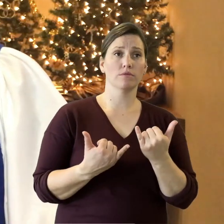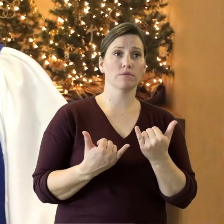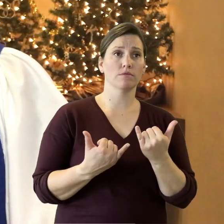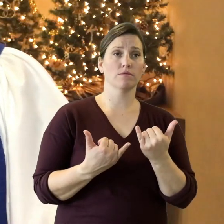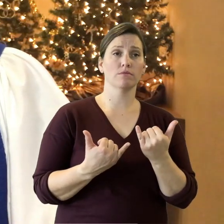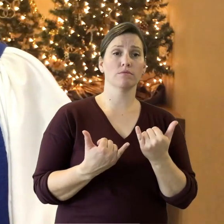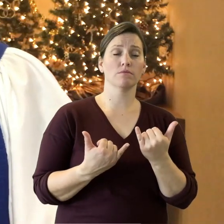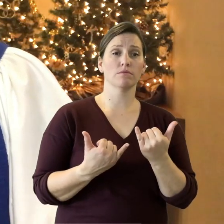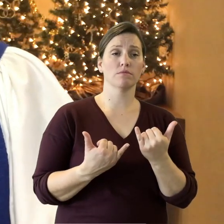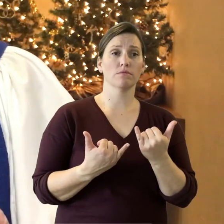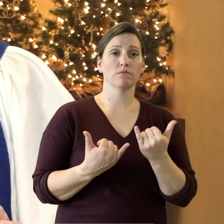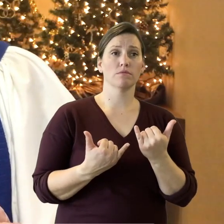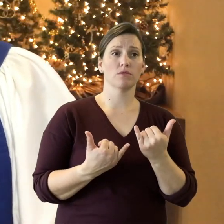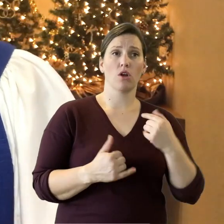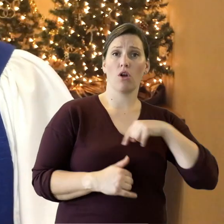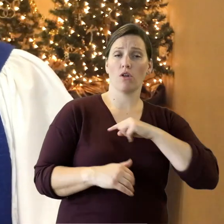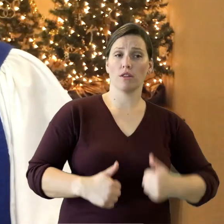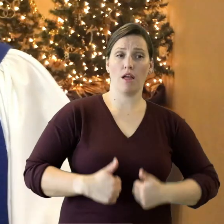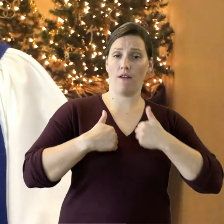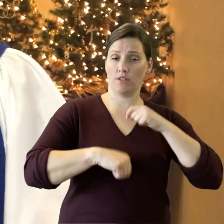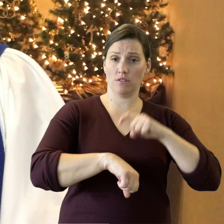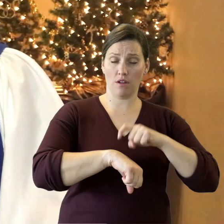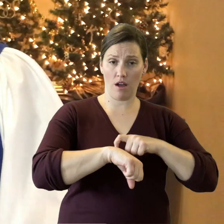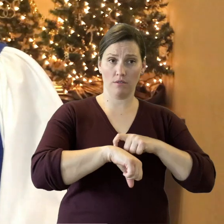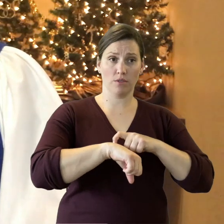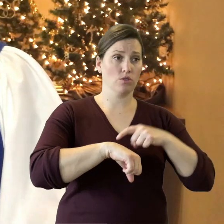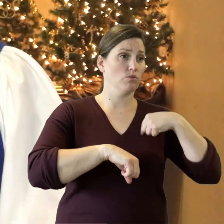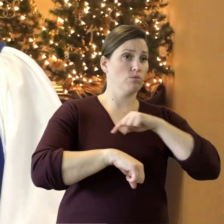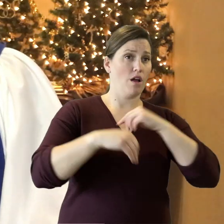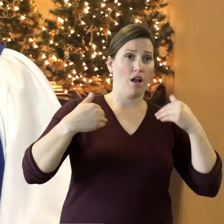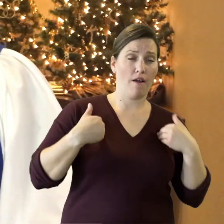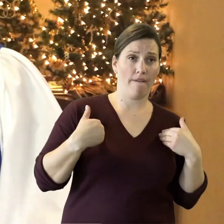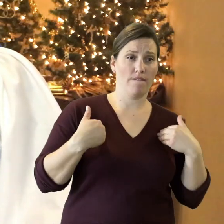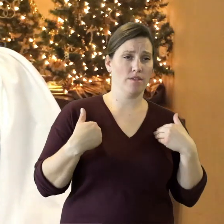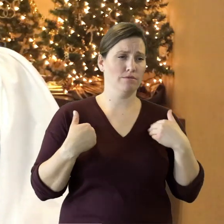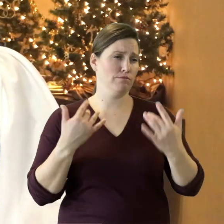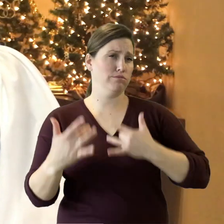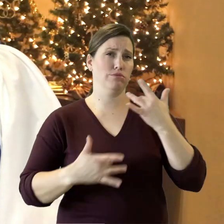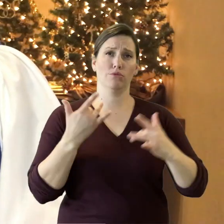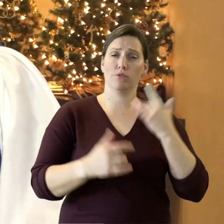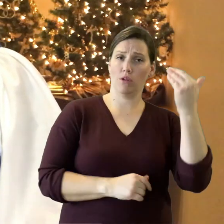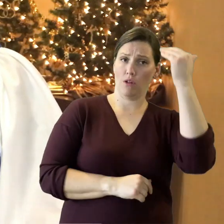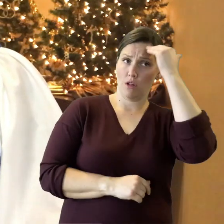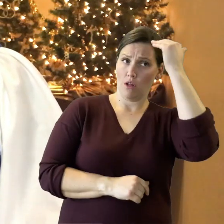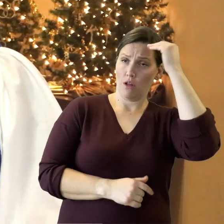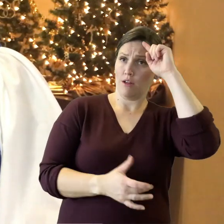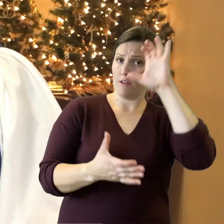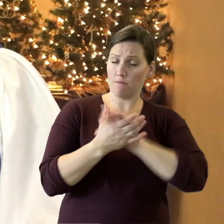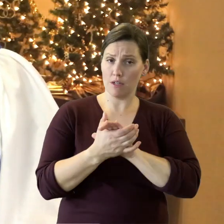now, during our lifetime, we have the joy of